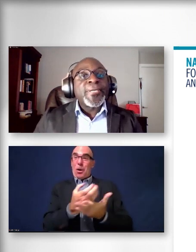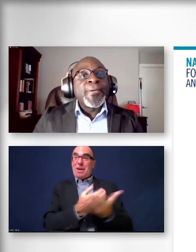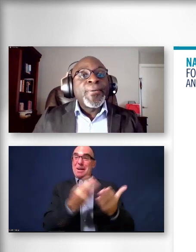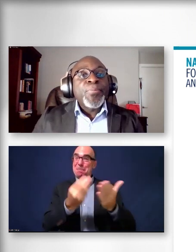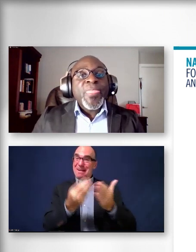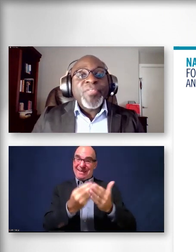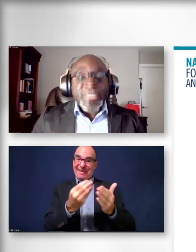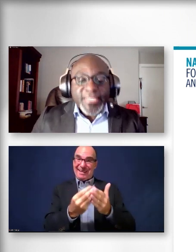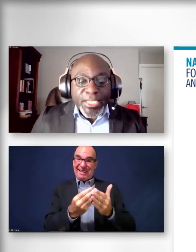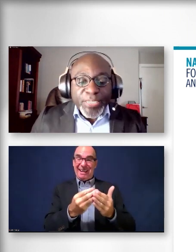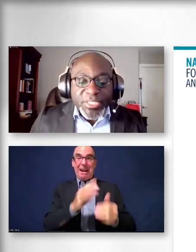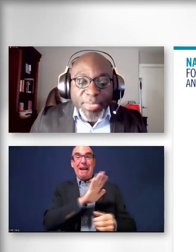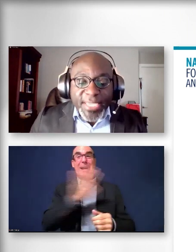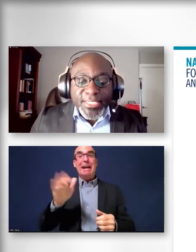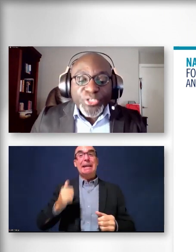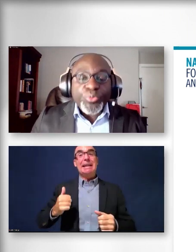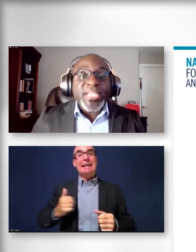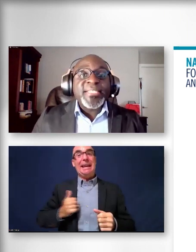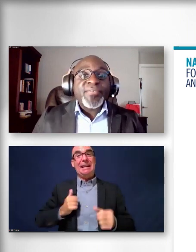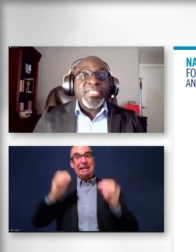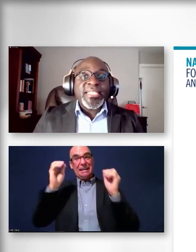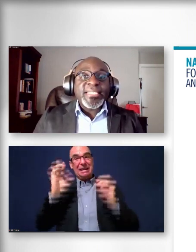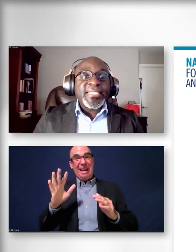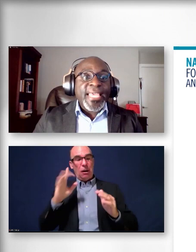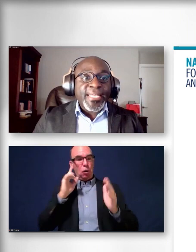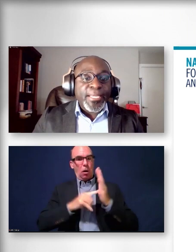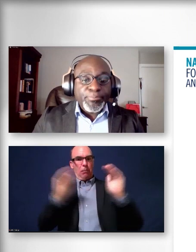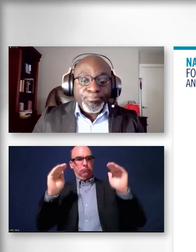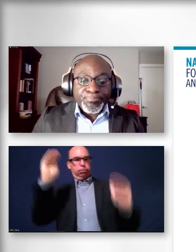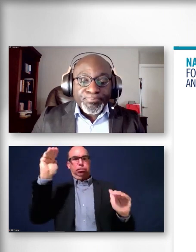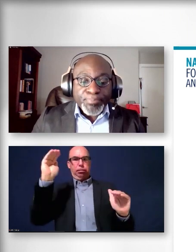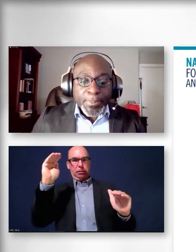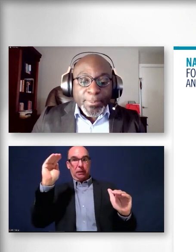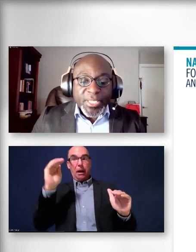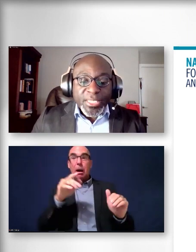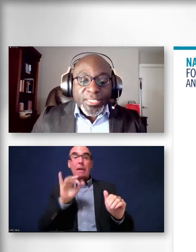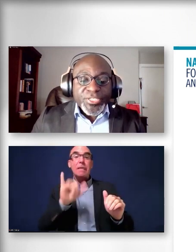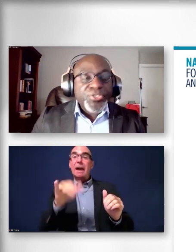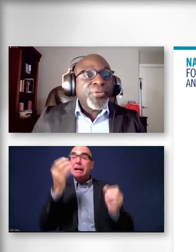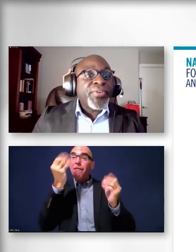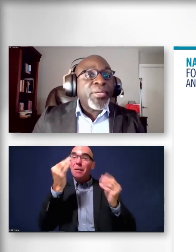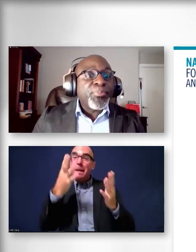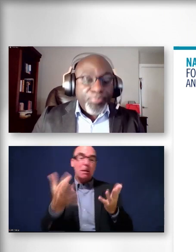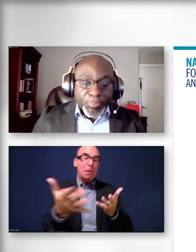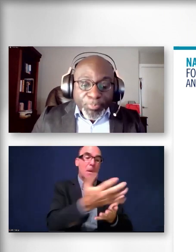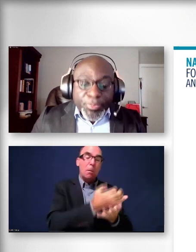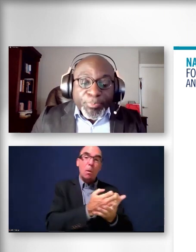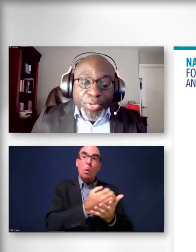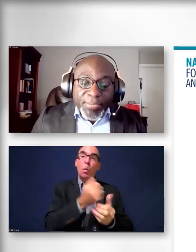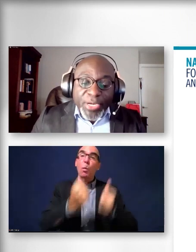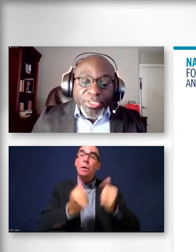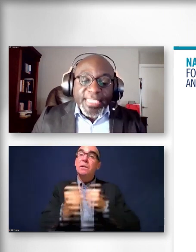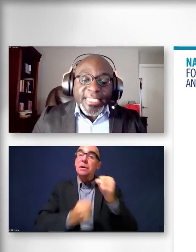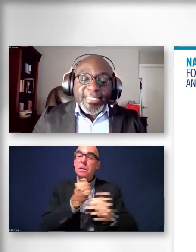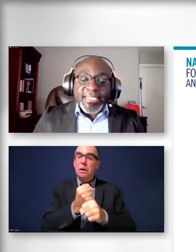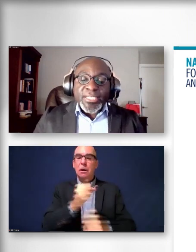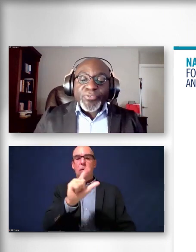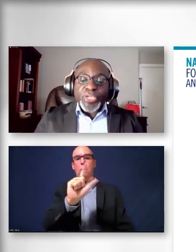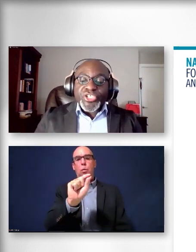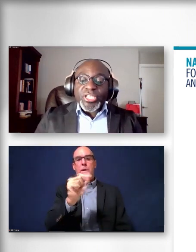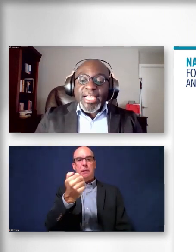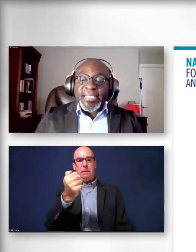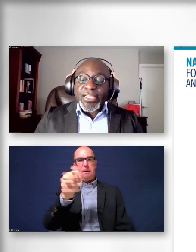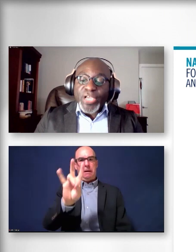Teachers. And this study was based on 2017 data. The survey primarily consisted